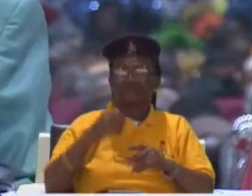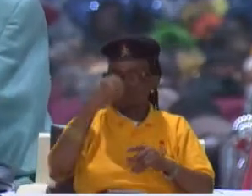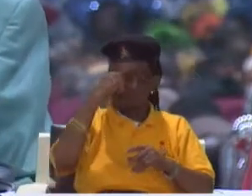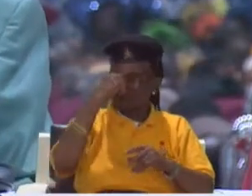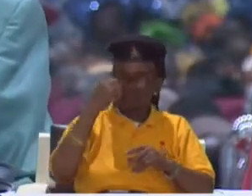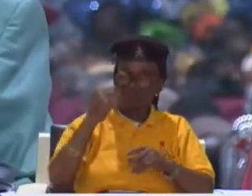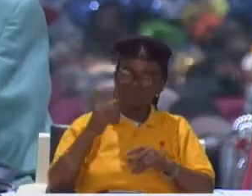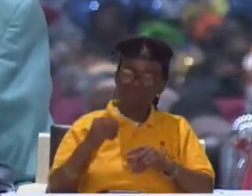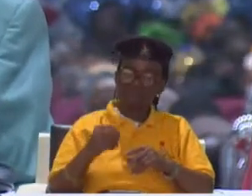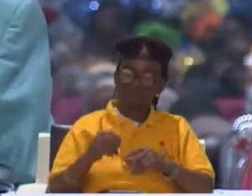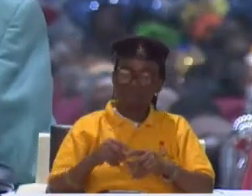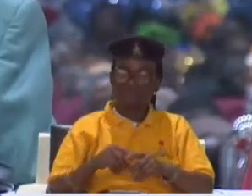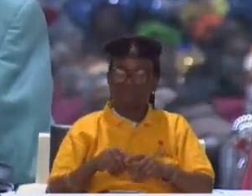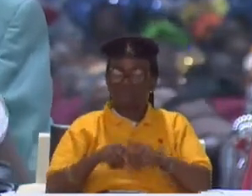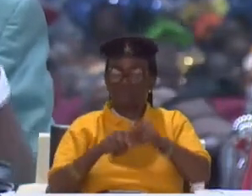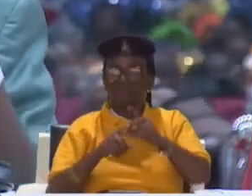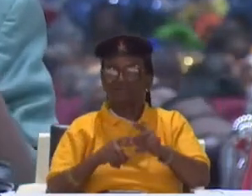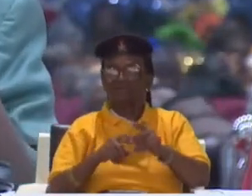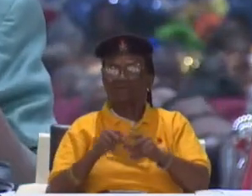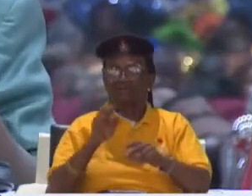10:46-52. When Bartimaeus cried unto him